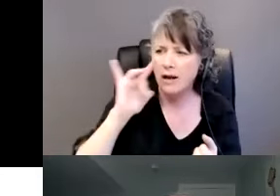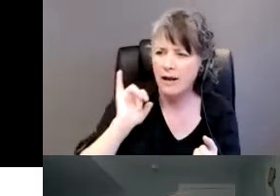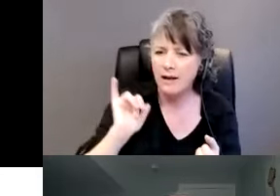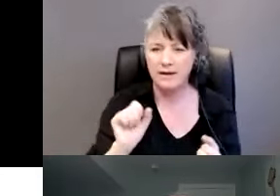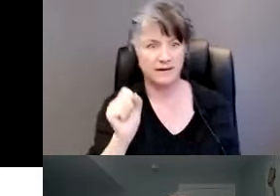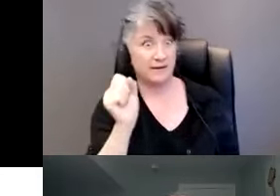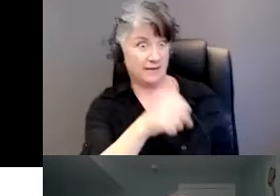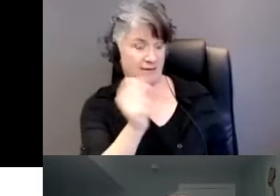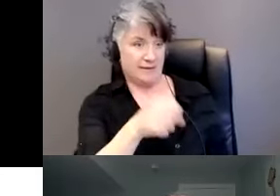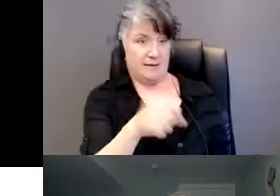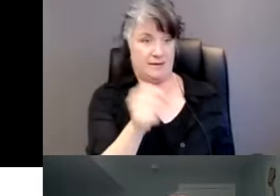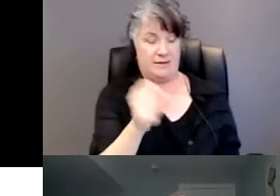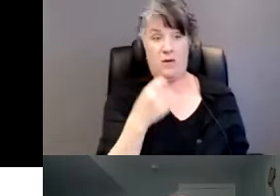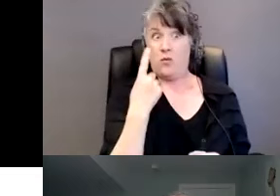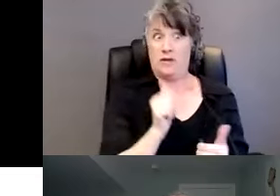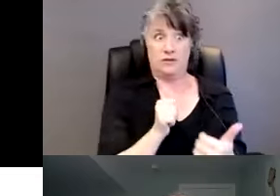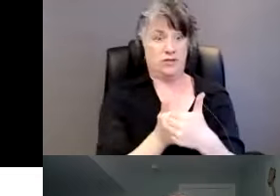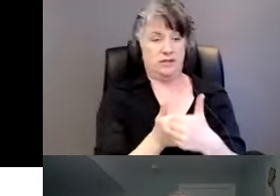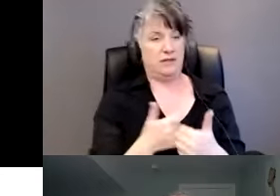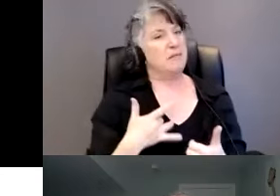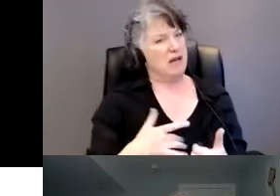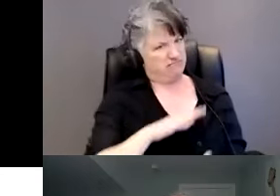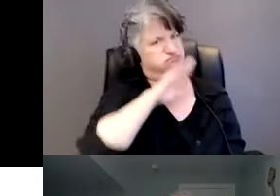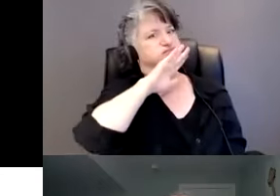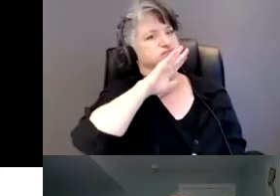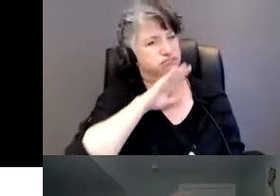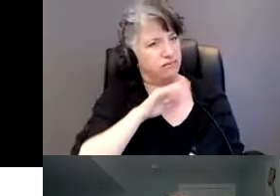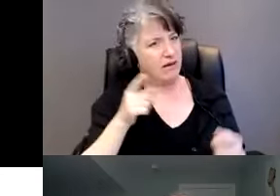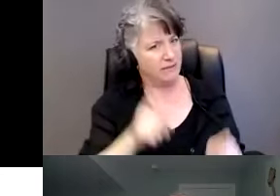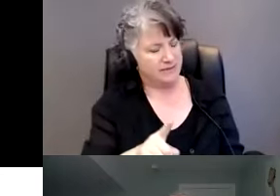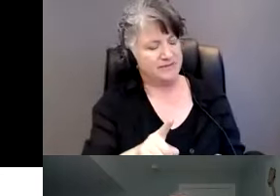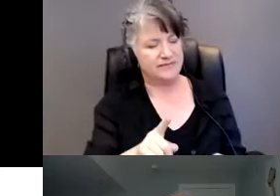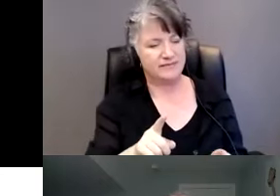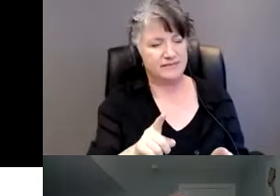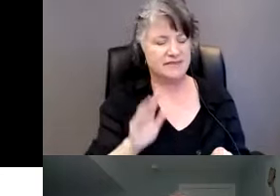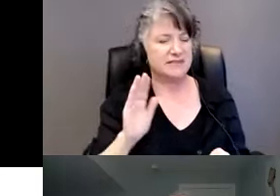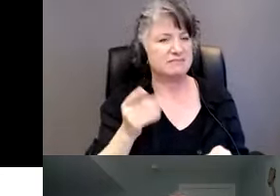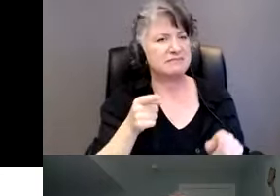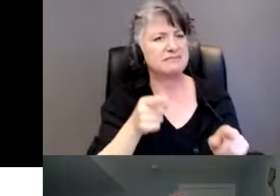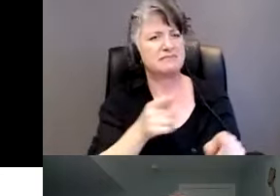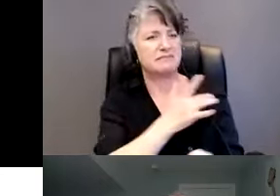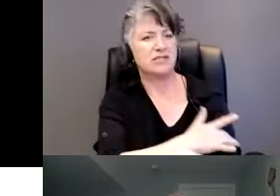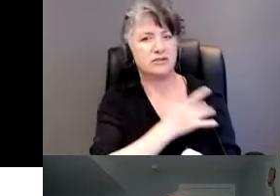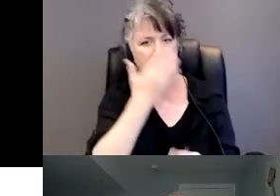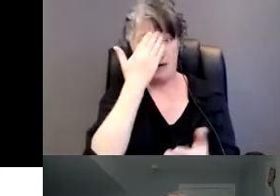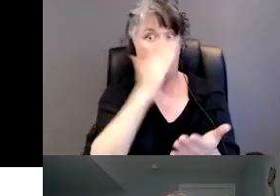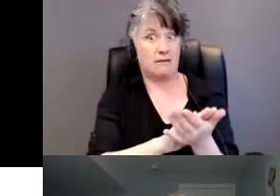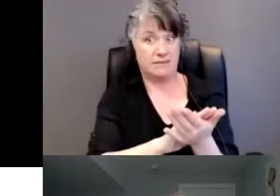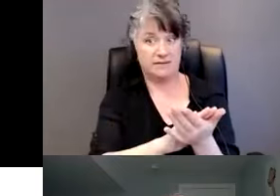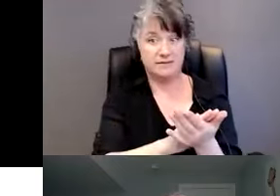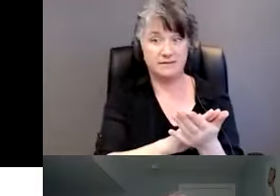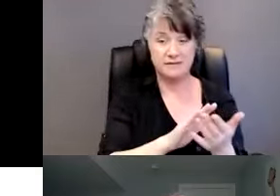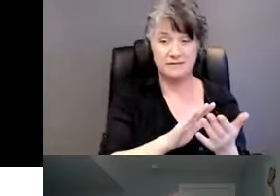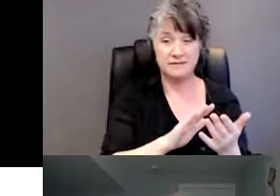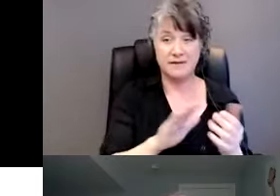often encounter is kind of the, or implied here that the patient is Mr. Smith, and we're doing kind of